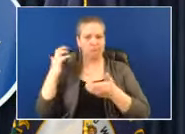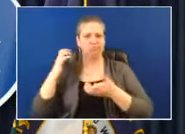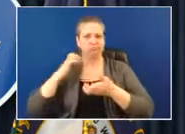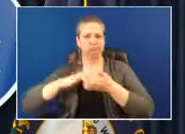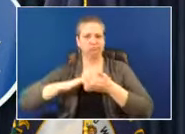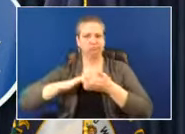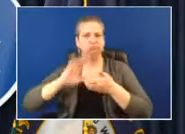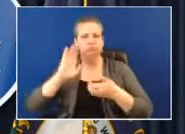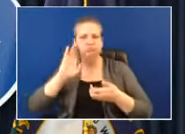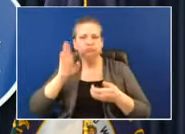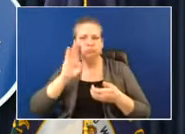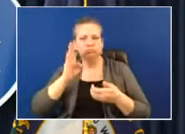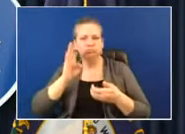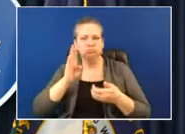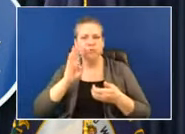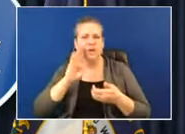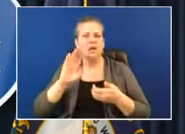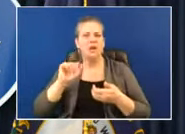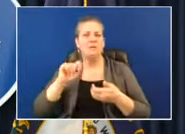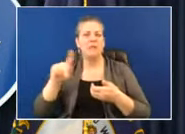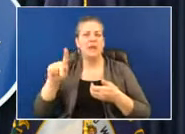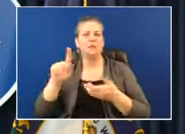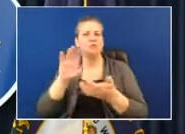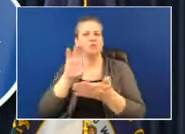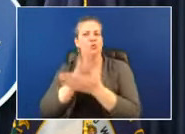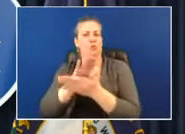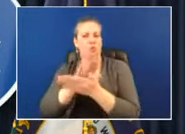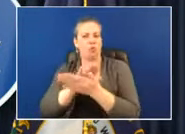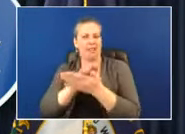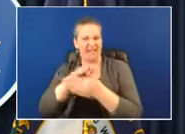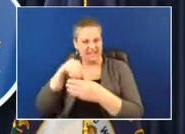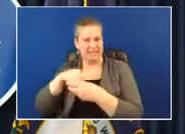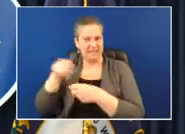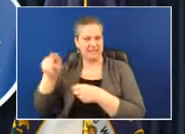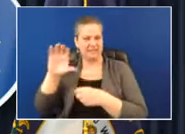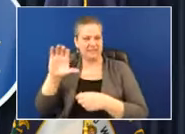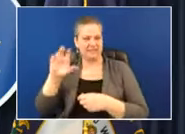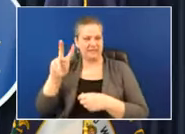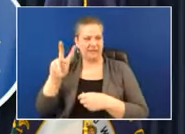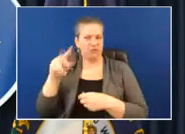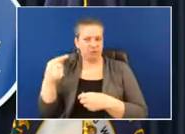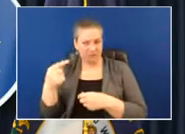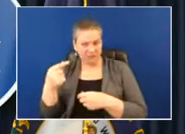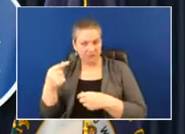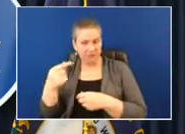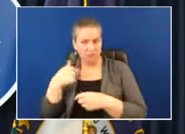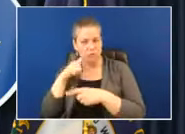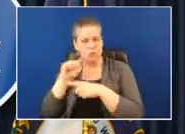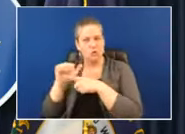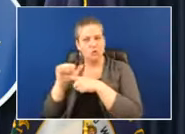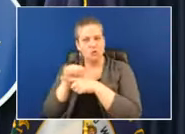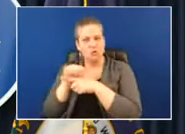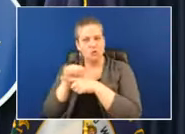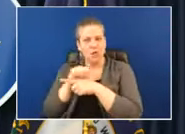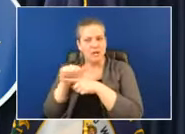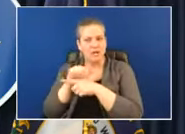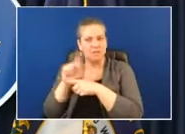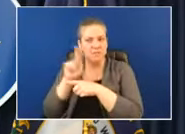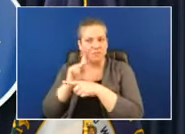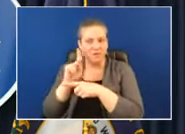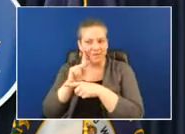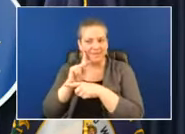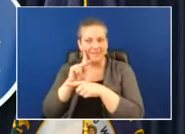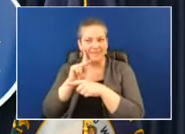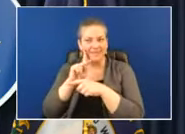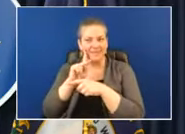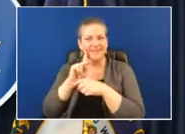an A&P school in CVG. We will be able to train technicians to fill this beautiful new hangar and kind of